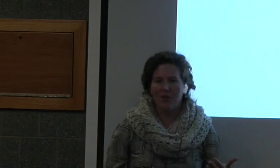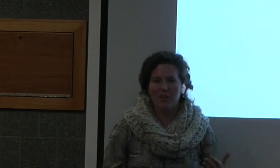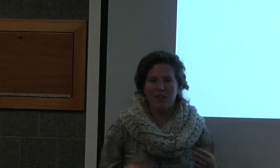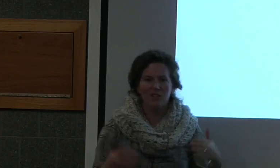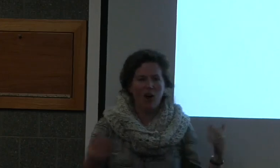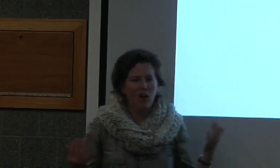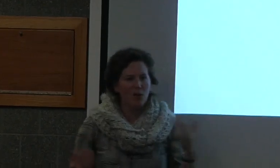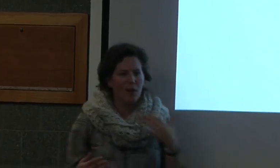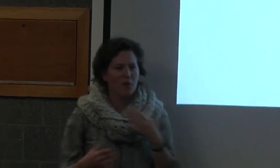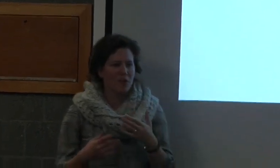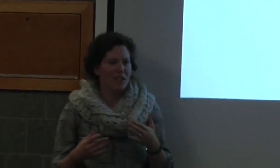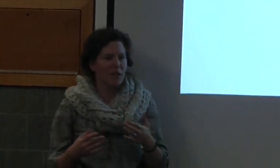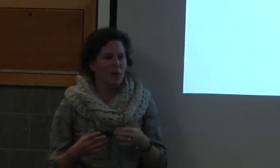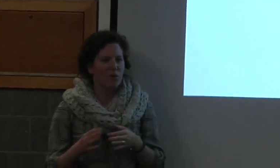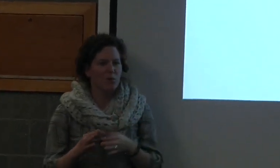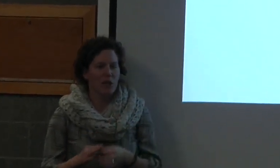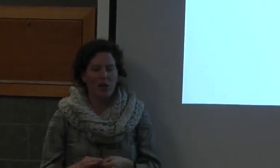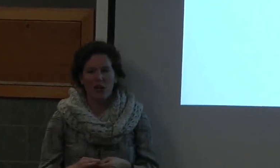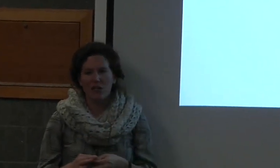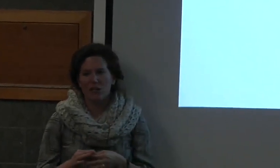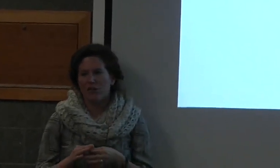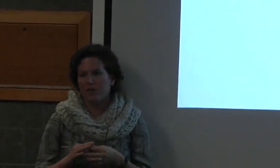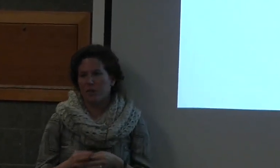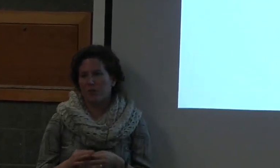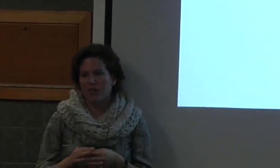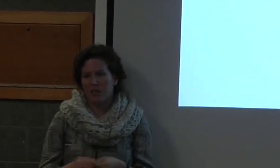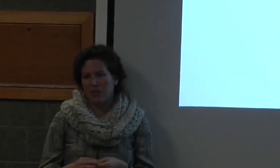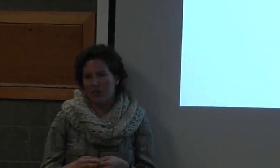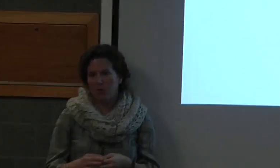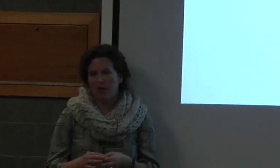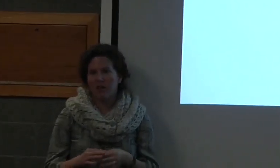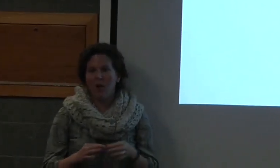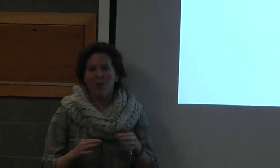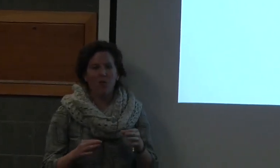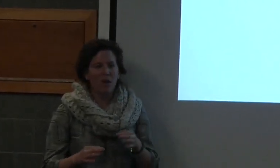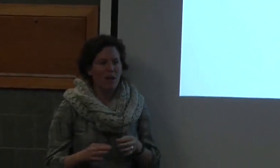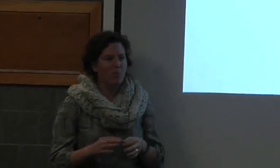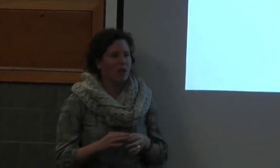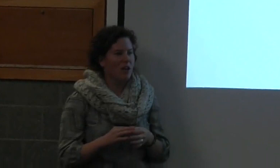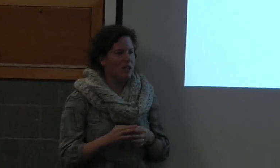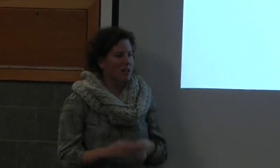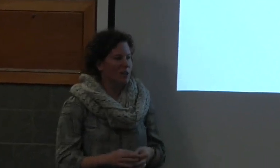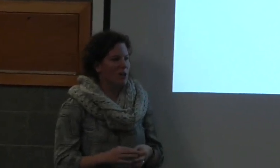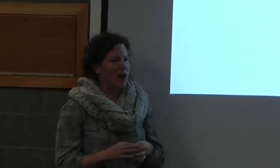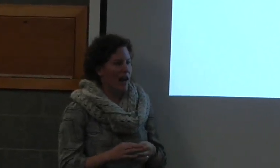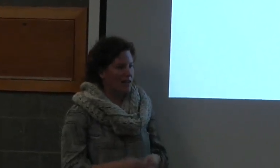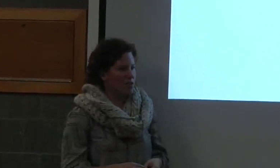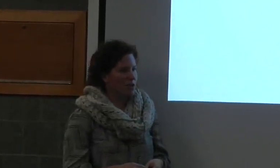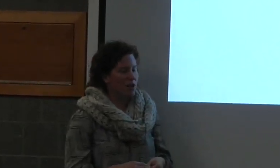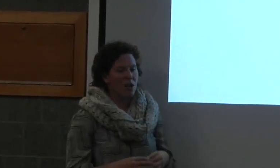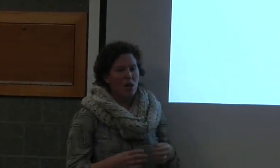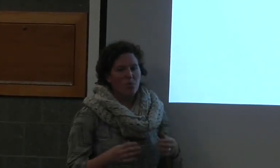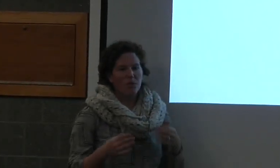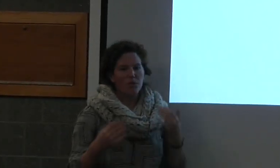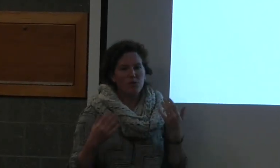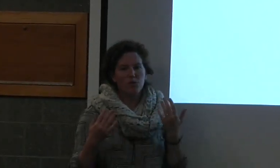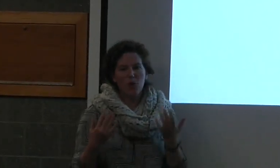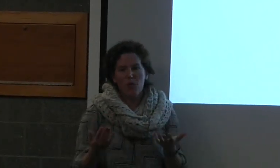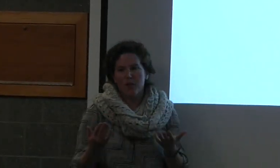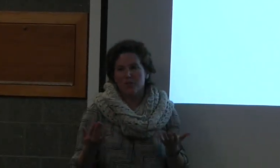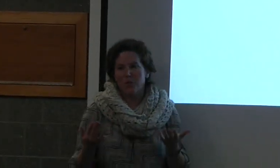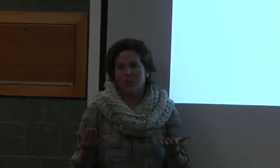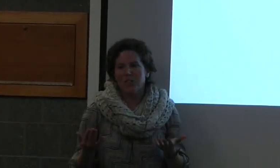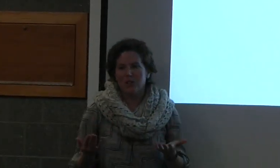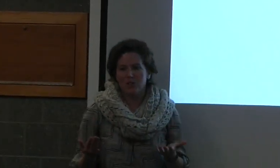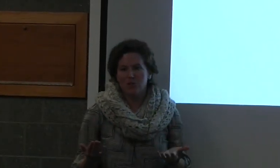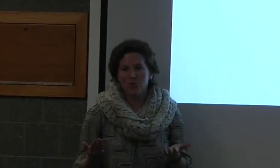somebody else, it's all about thinking about those areas of subjectivity, right, where there may not be a clear answer. But for so